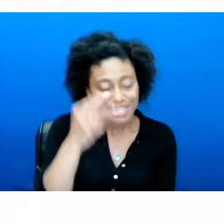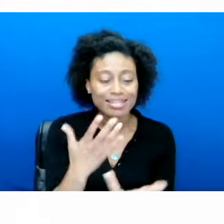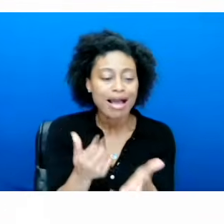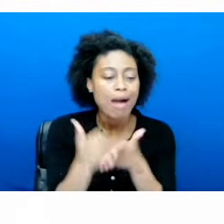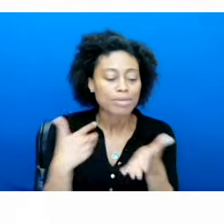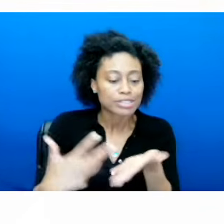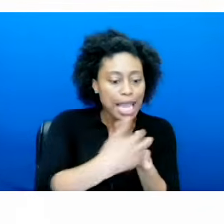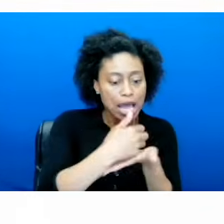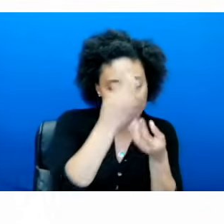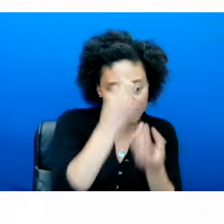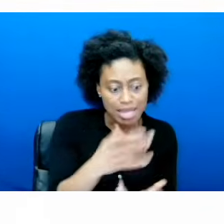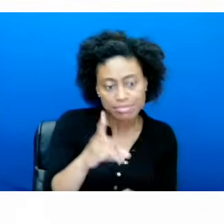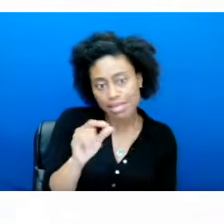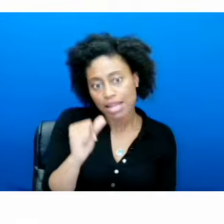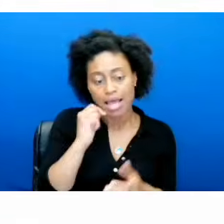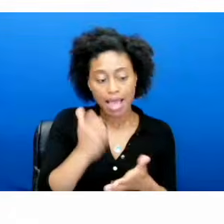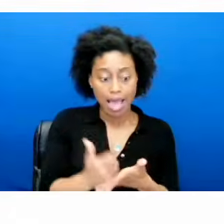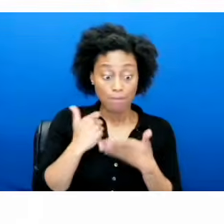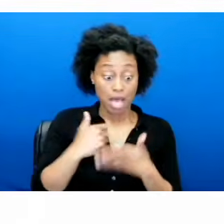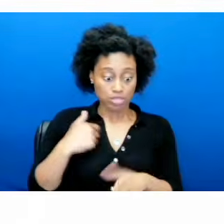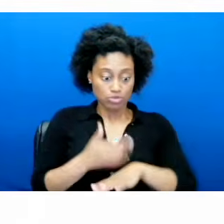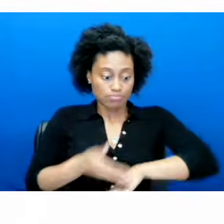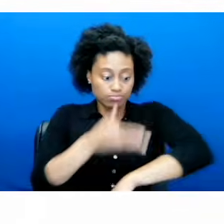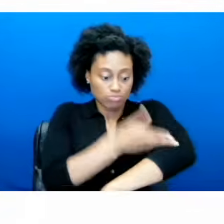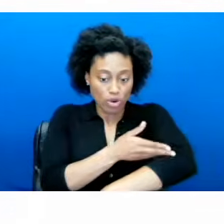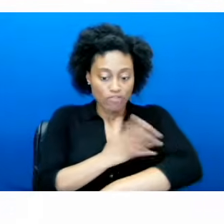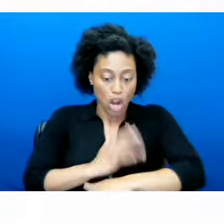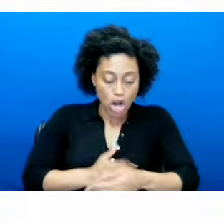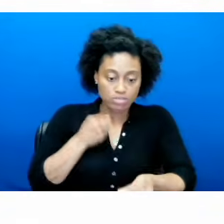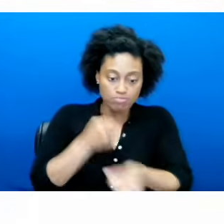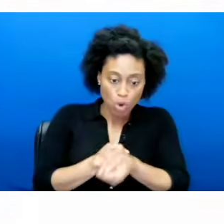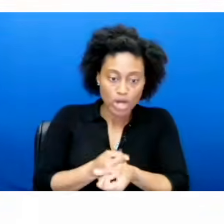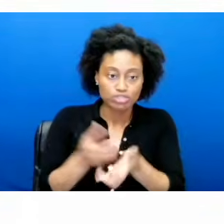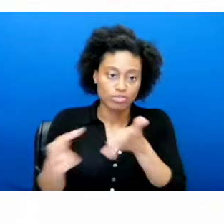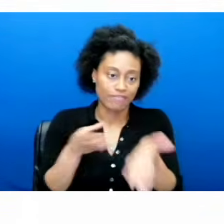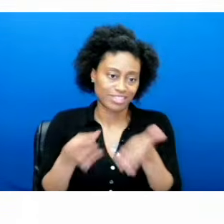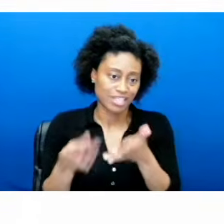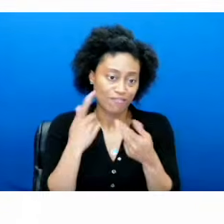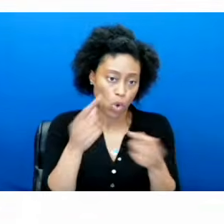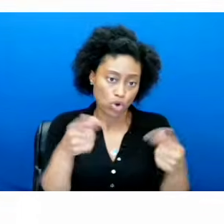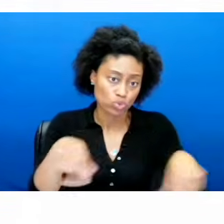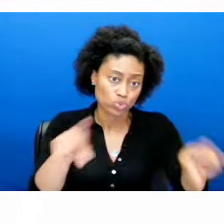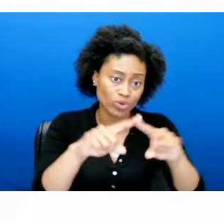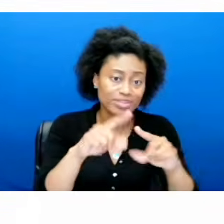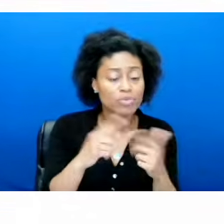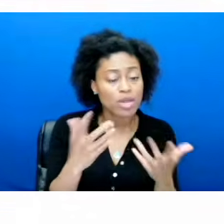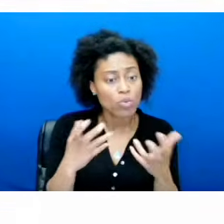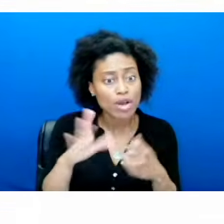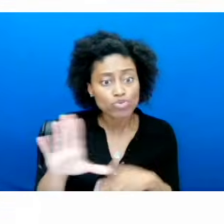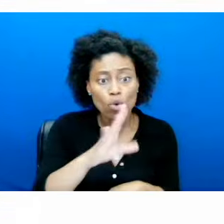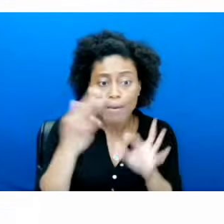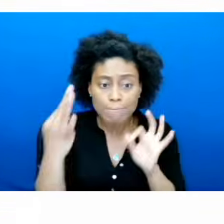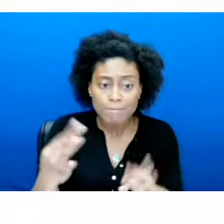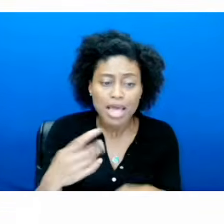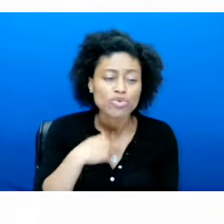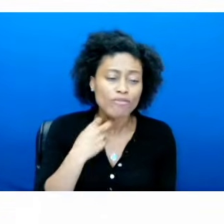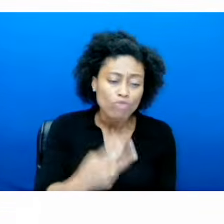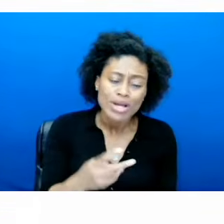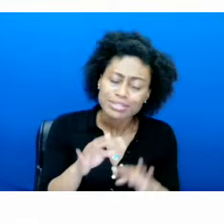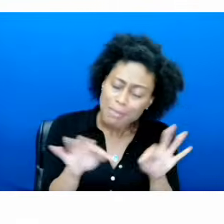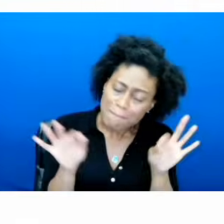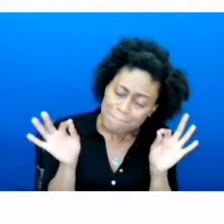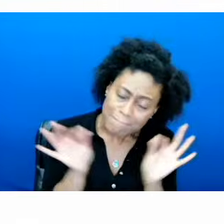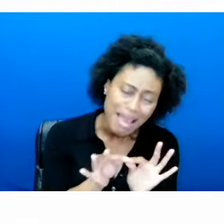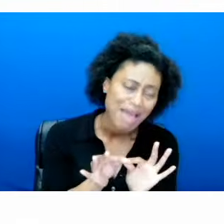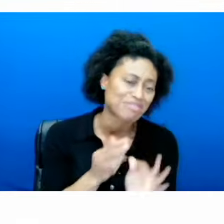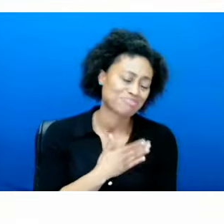and data to better support you. So we would love to hear your voice. Your voice matters. So